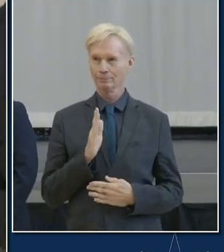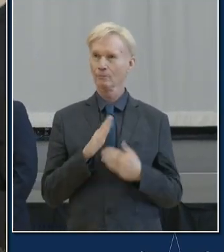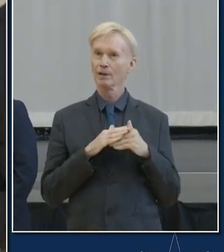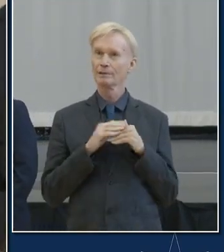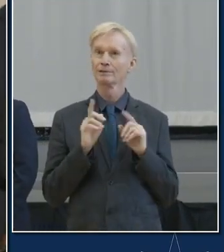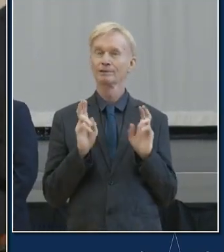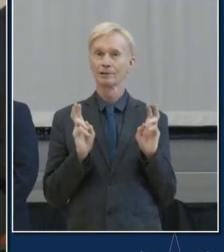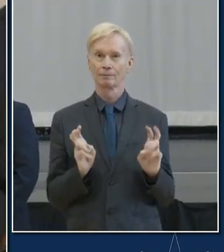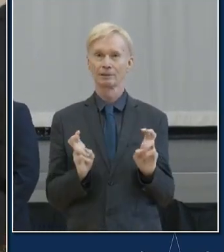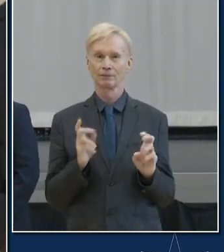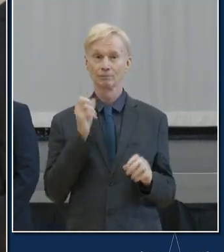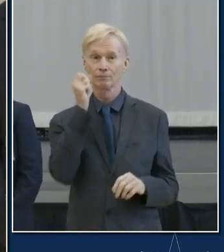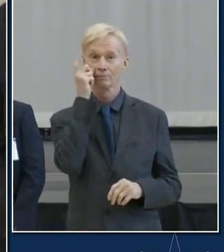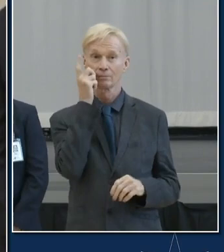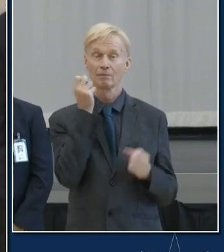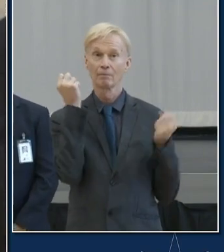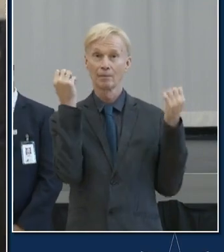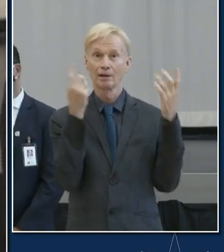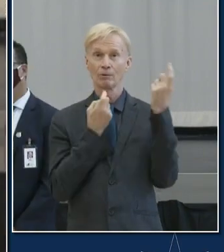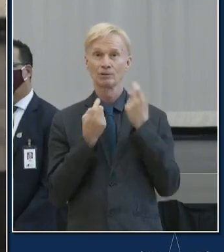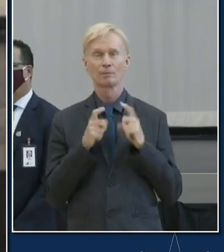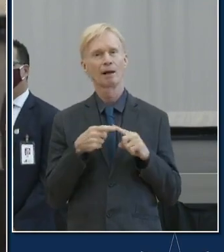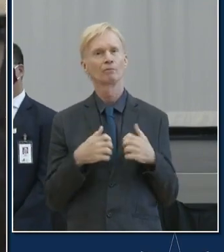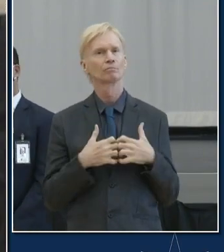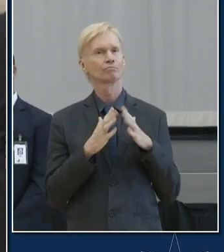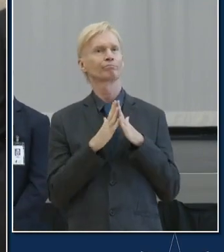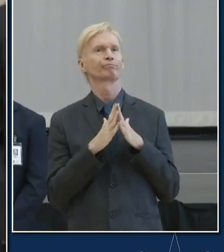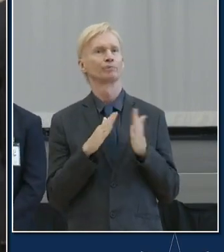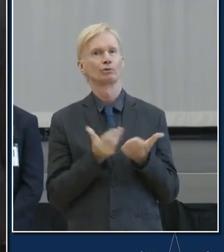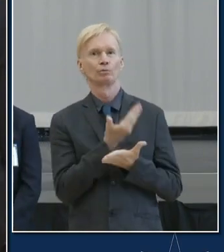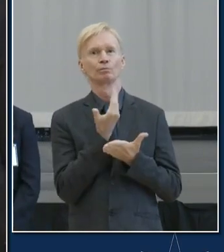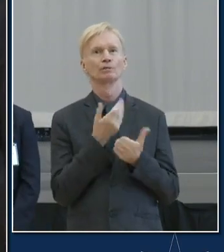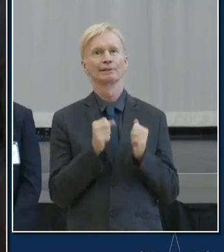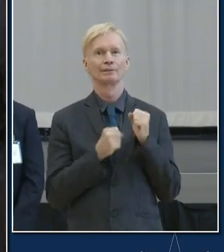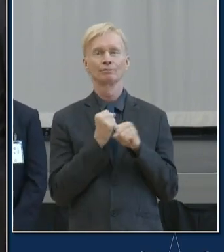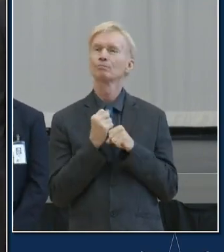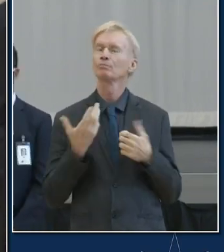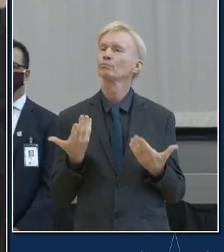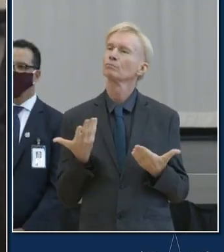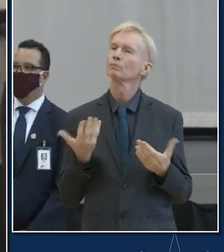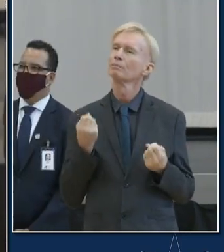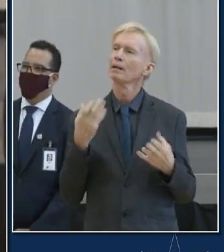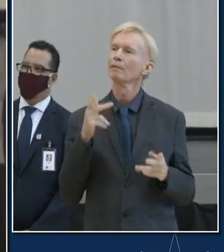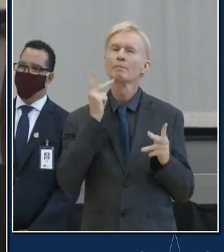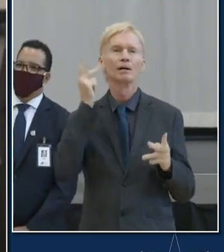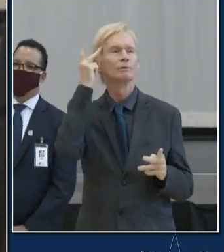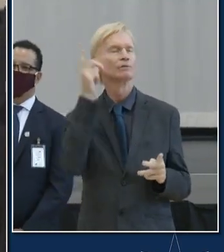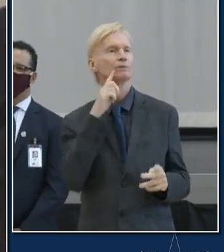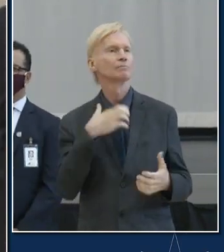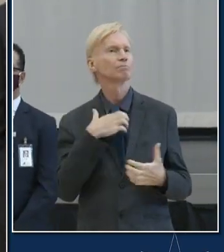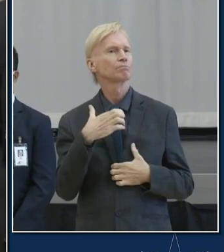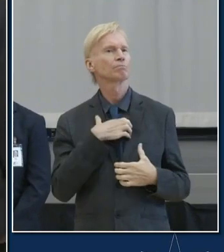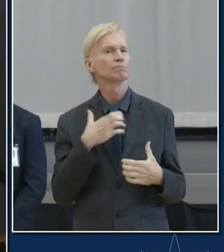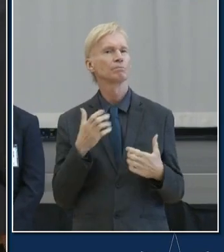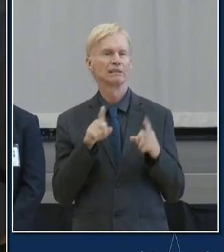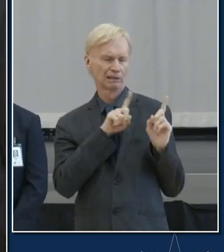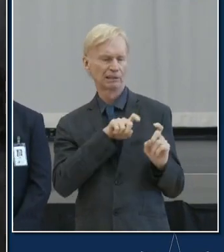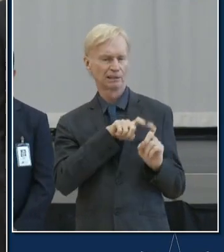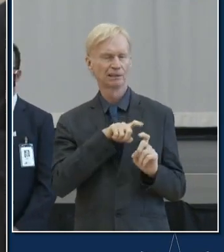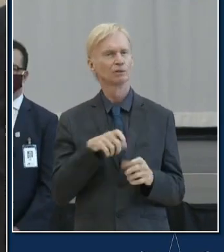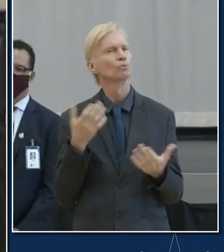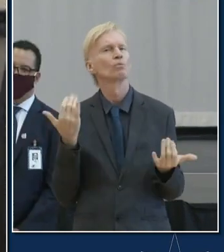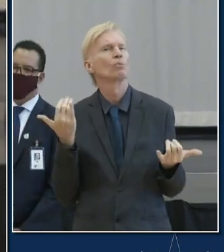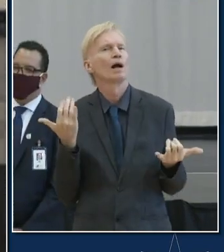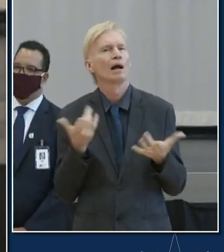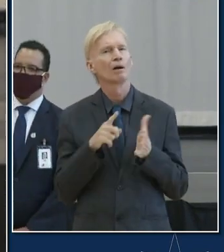topic because I know there's a lot of questions about the restart. There's a number of parents who are complaining about the whole testing protocol. They want to know